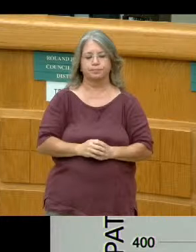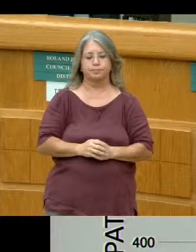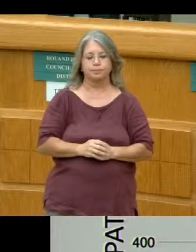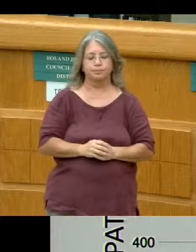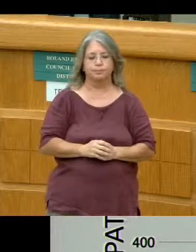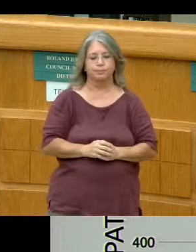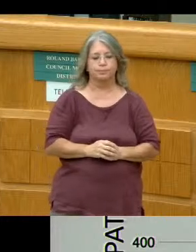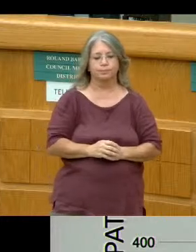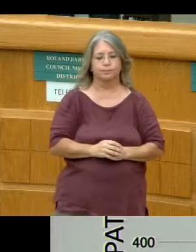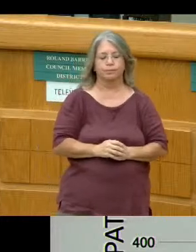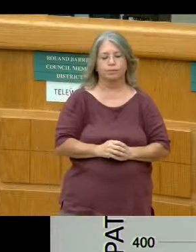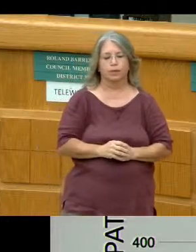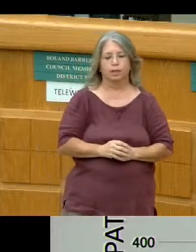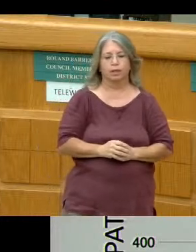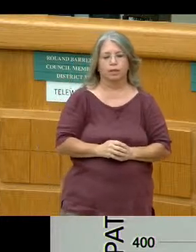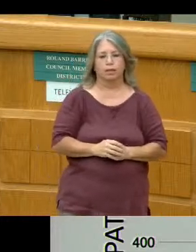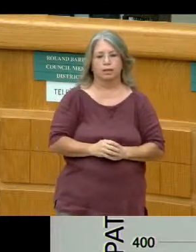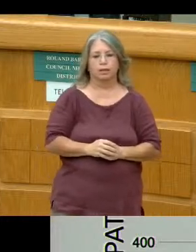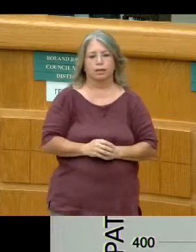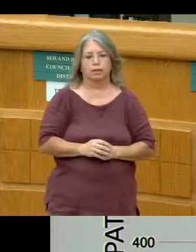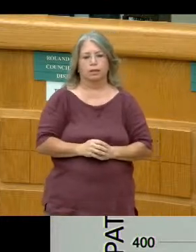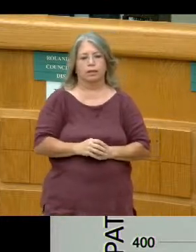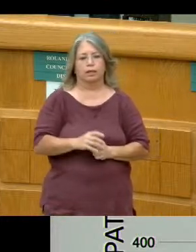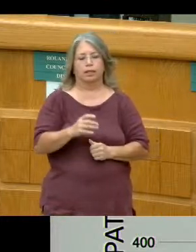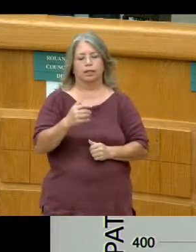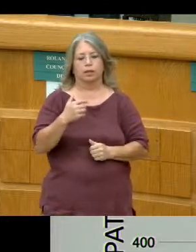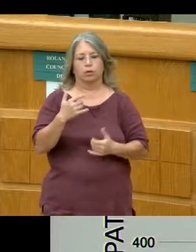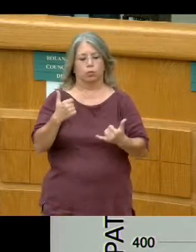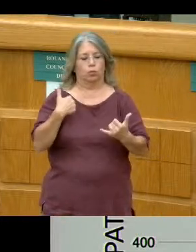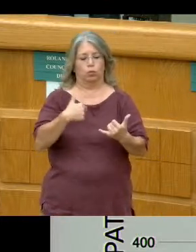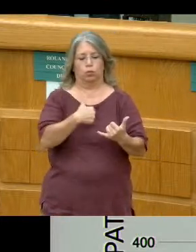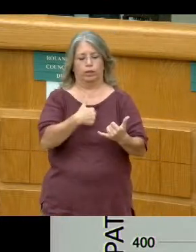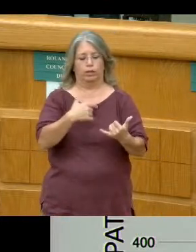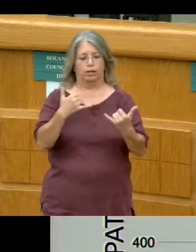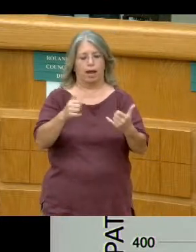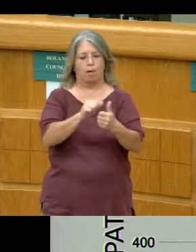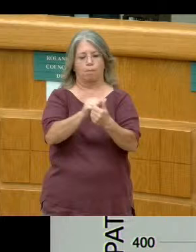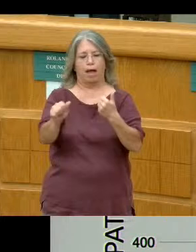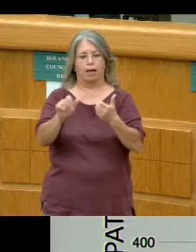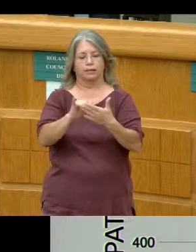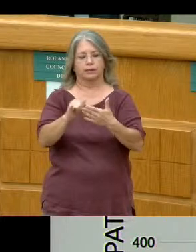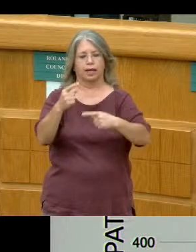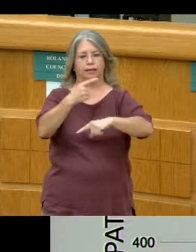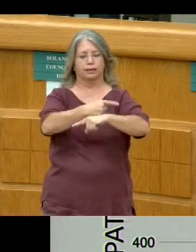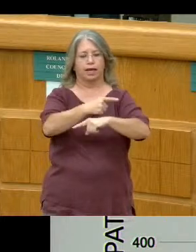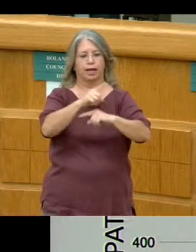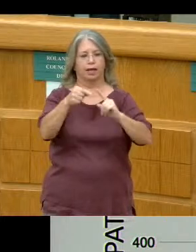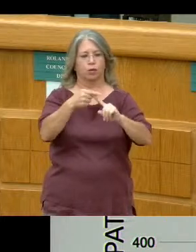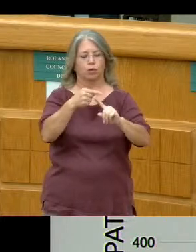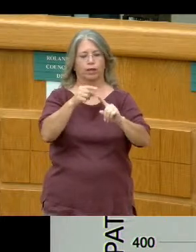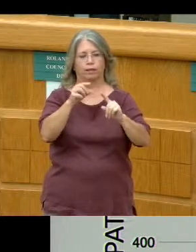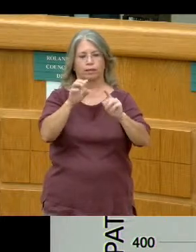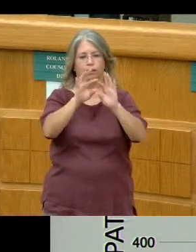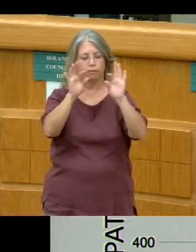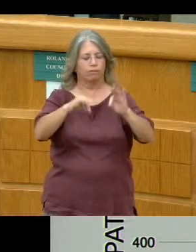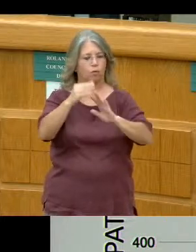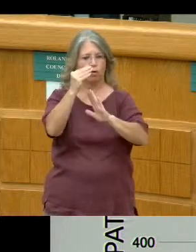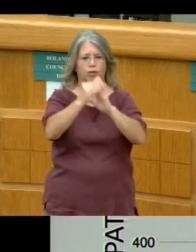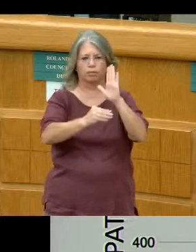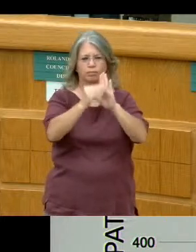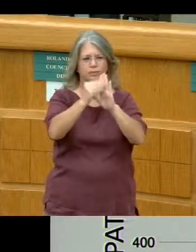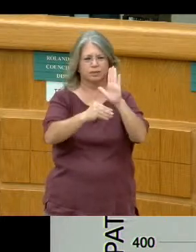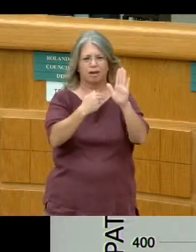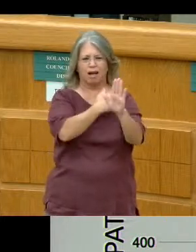forms transitioned from the old way that was within the state to the federal way, and there was confusion about how to fill it in, leading